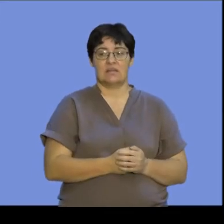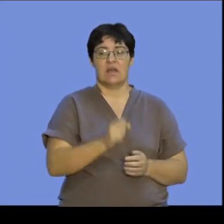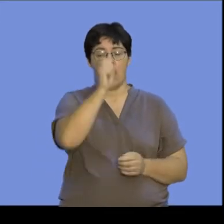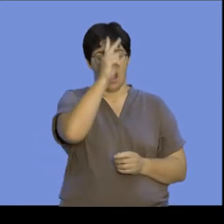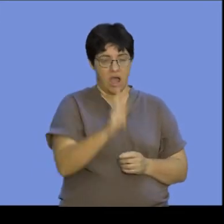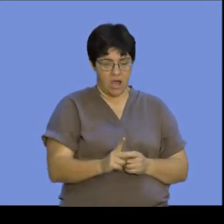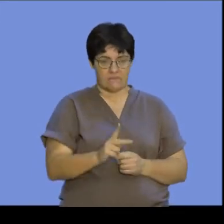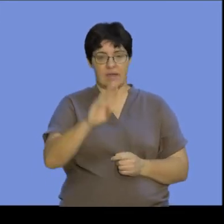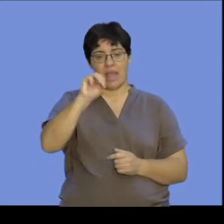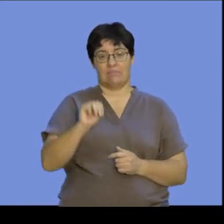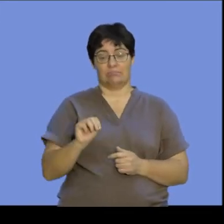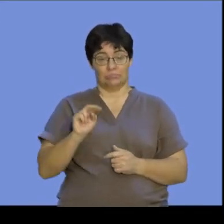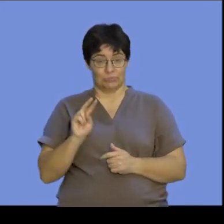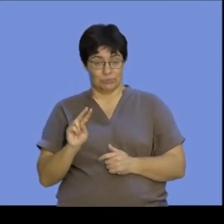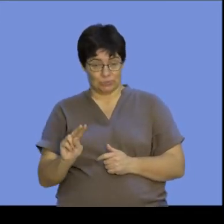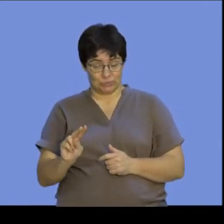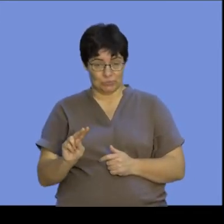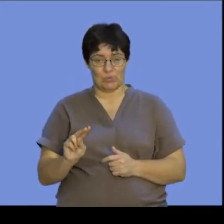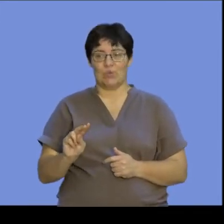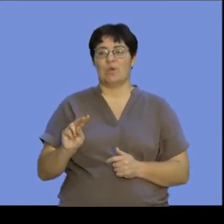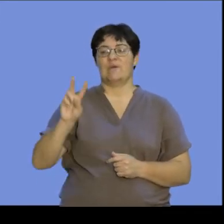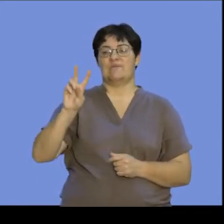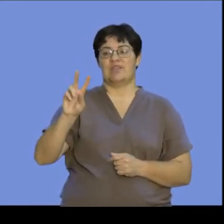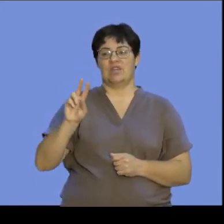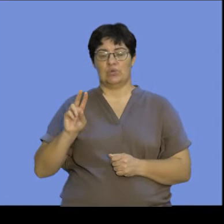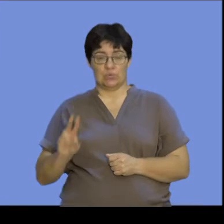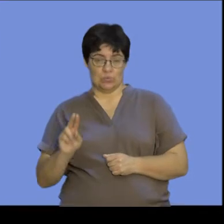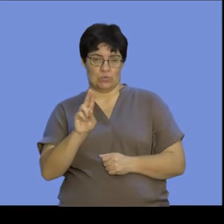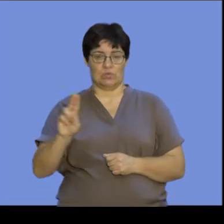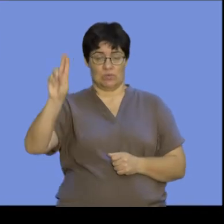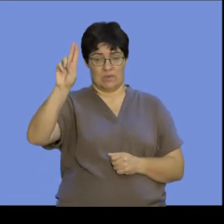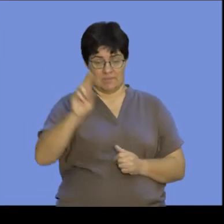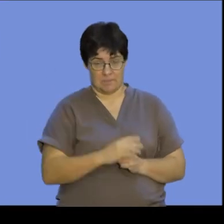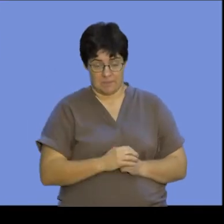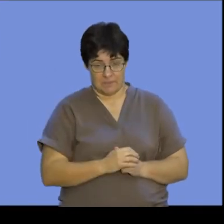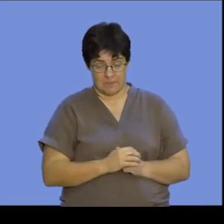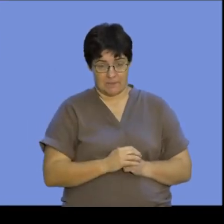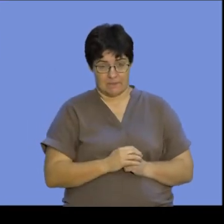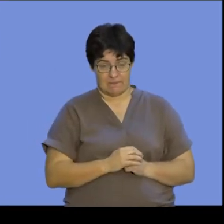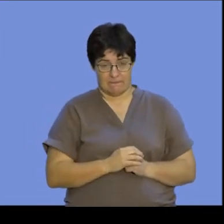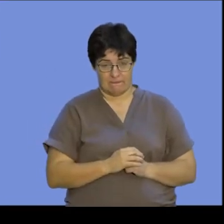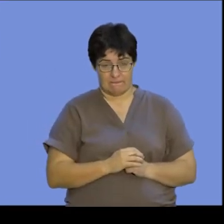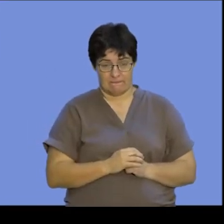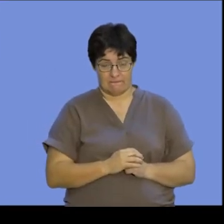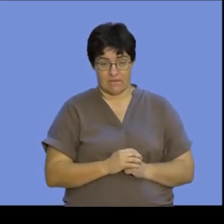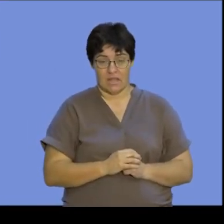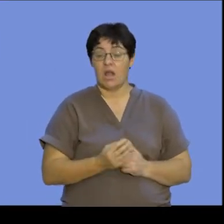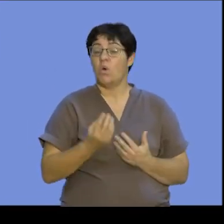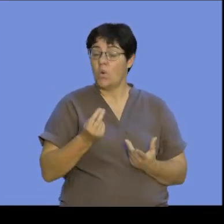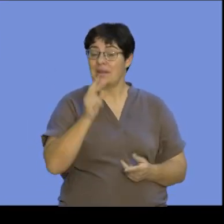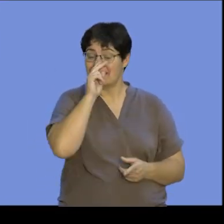one, initial velocity squared. Okay? We have to do that